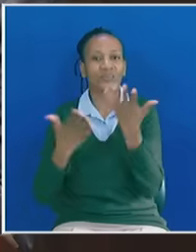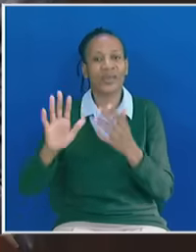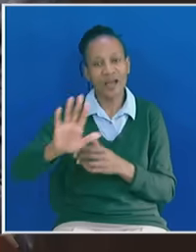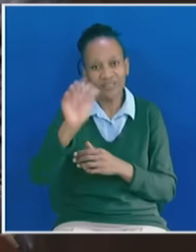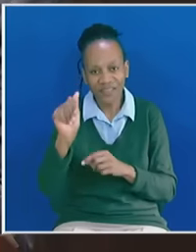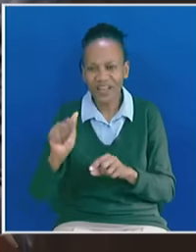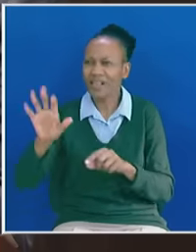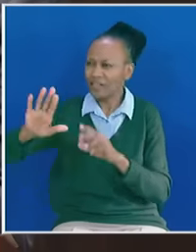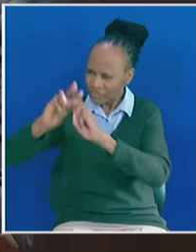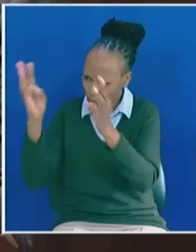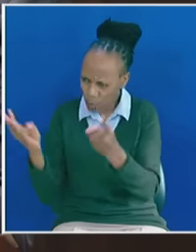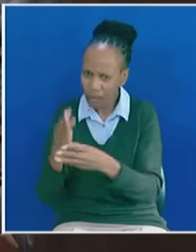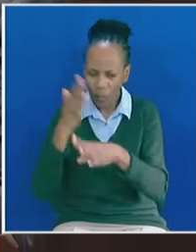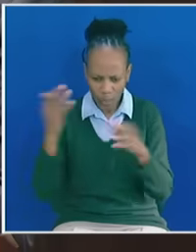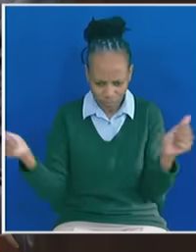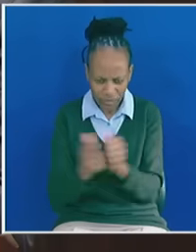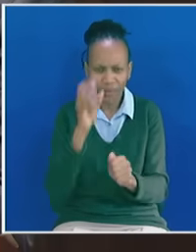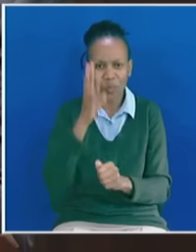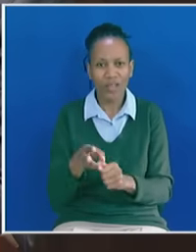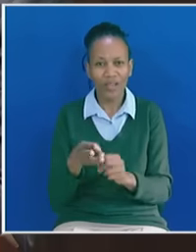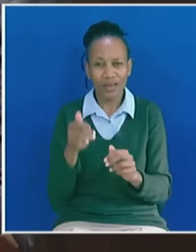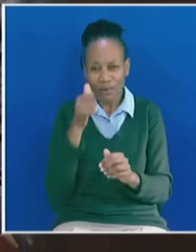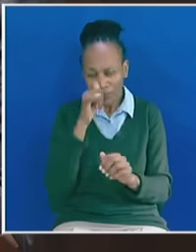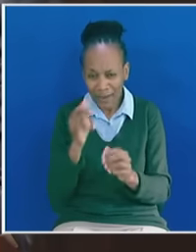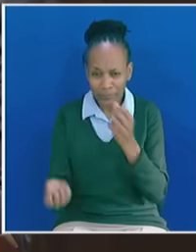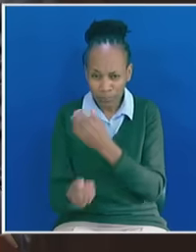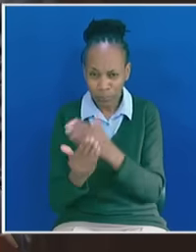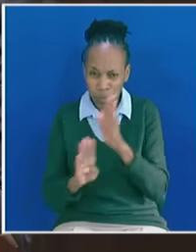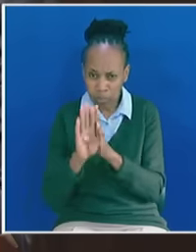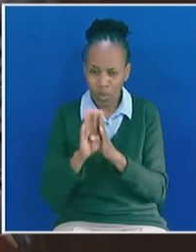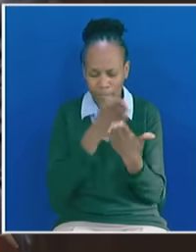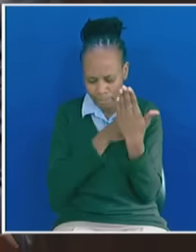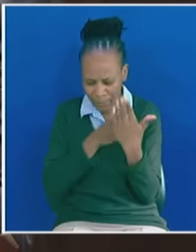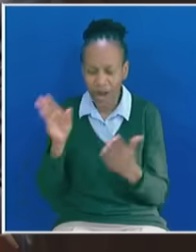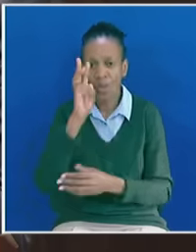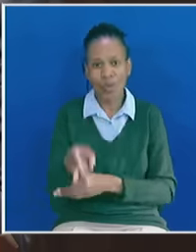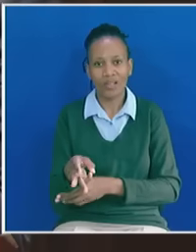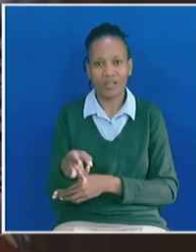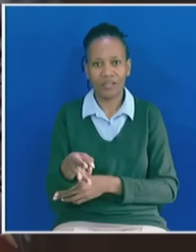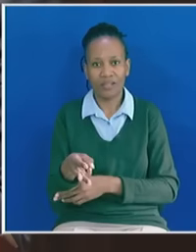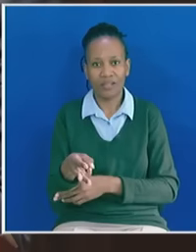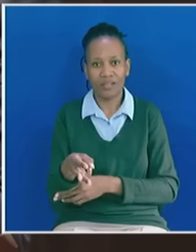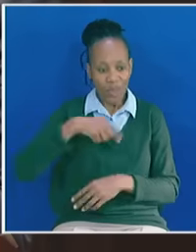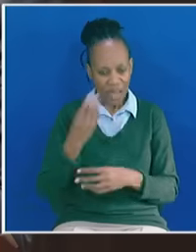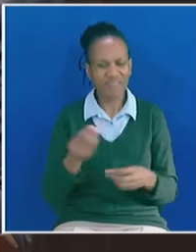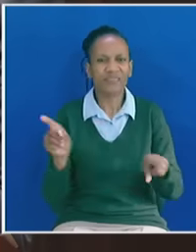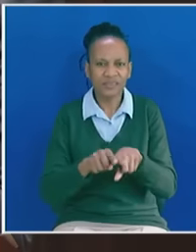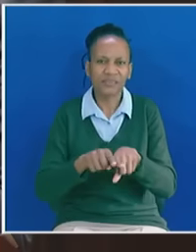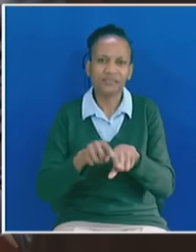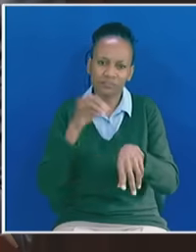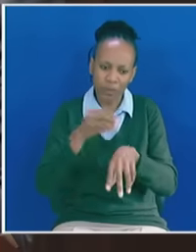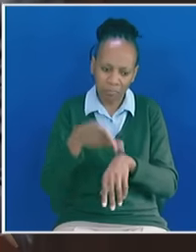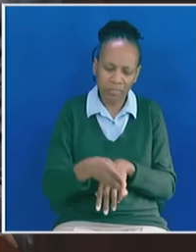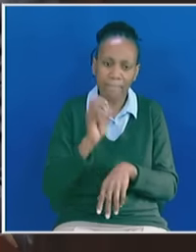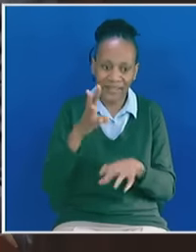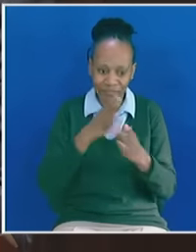world to combat the scourge of terrorism and extremism on the basis of South Africa's our own threat perspective.